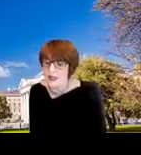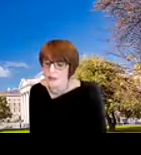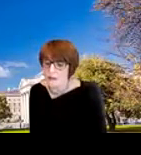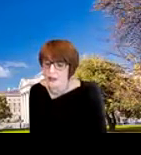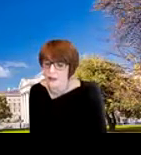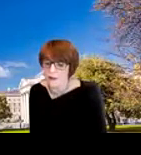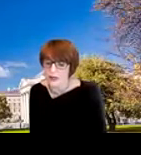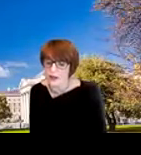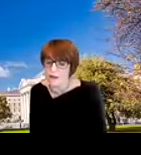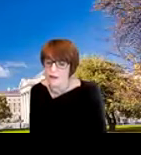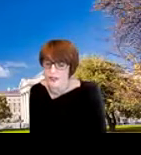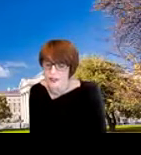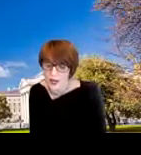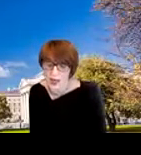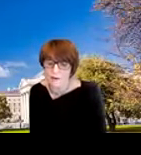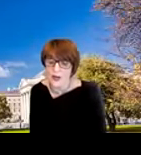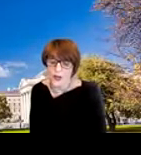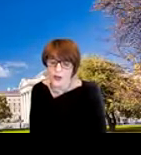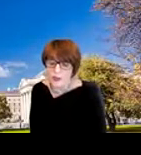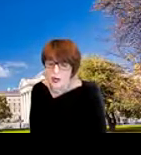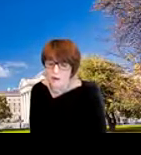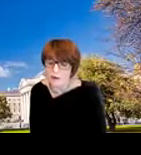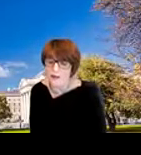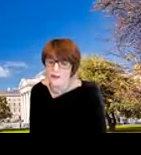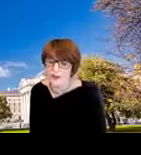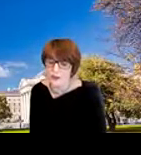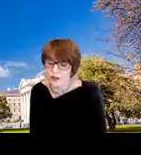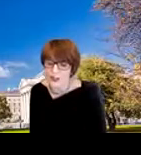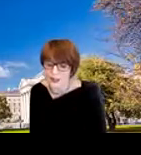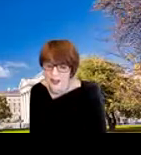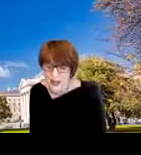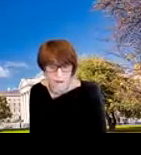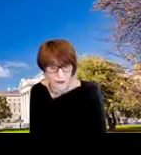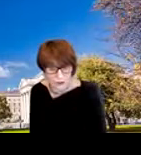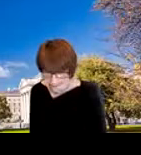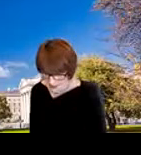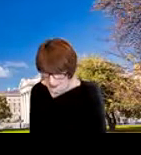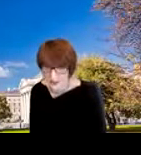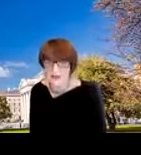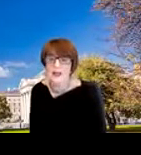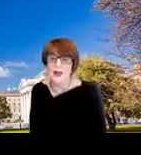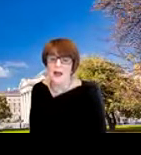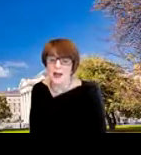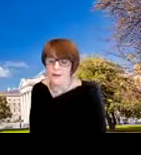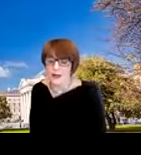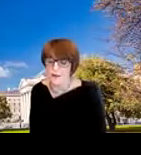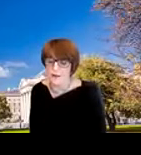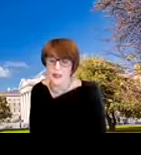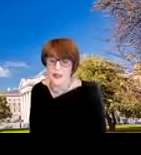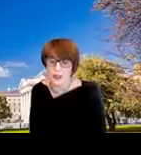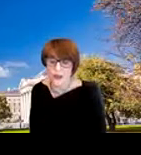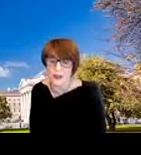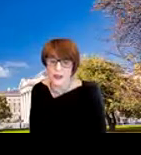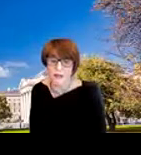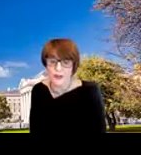really useful information for us to have should we ever be in the situation again of future pandemics. And we have